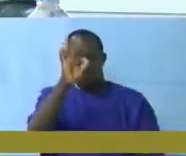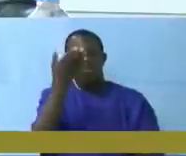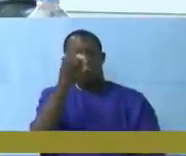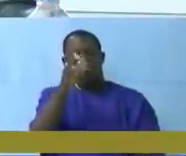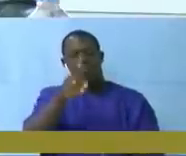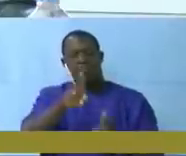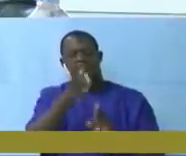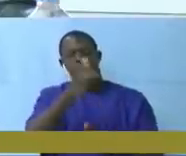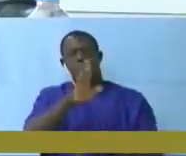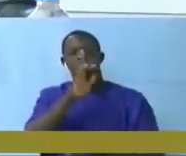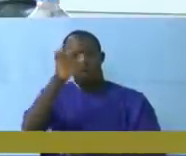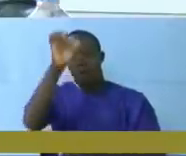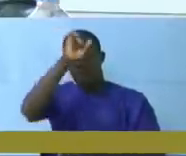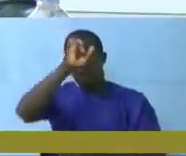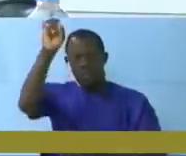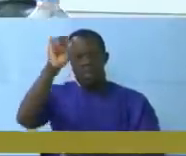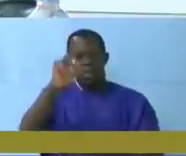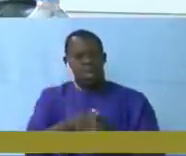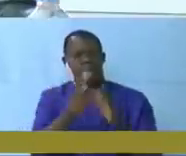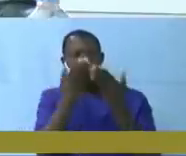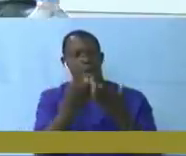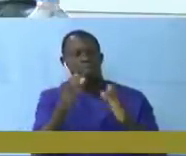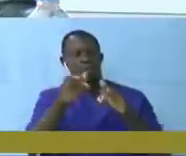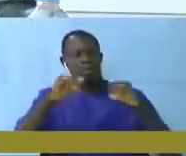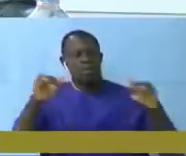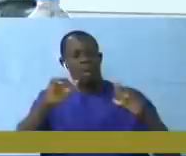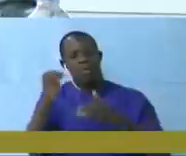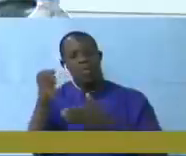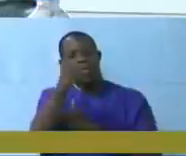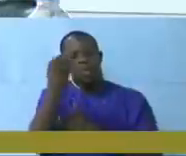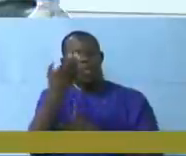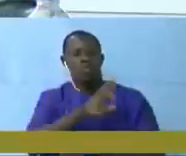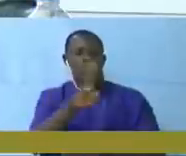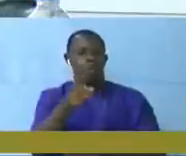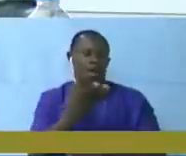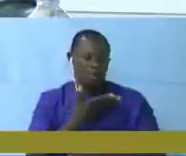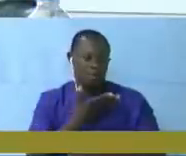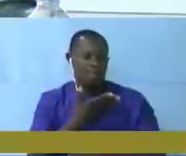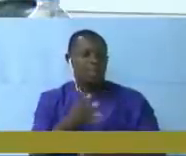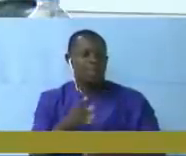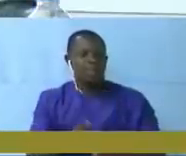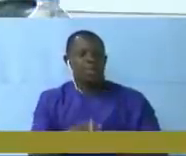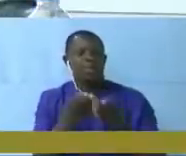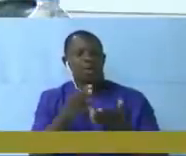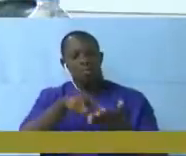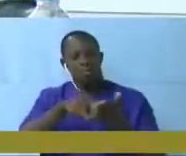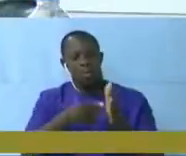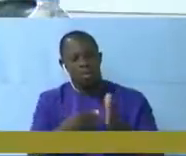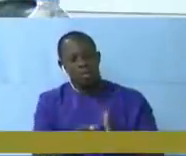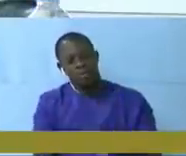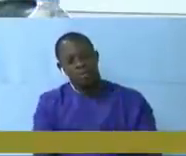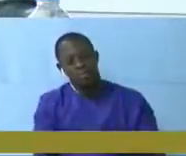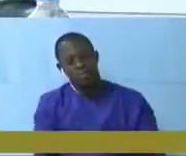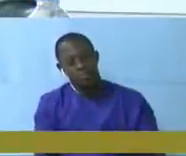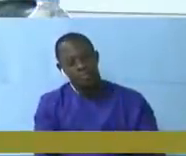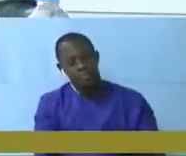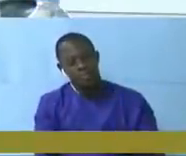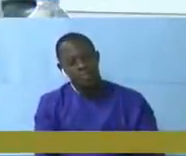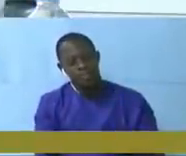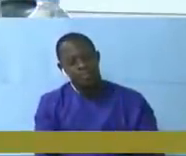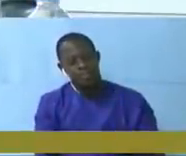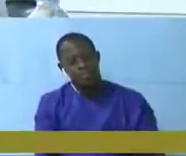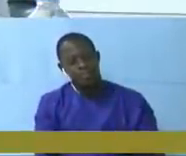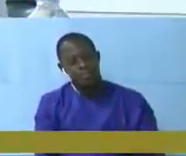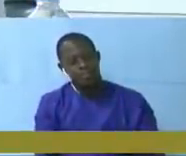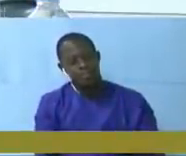Chief Justice bi President bi moko tanal bopam. So it was very. I don't know, how do I call it? It was.